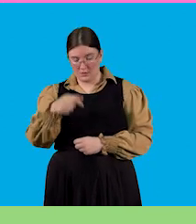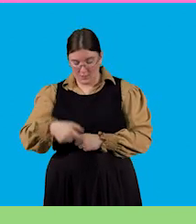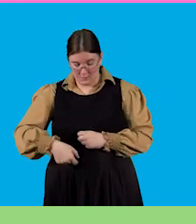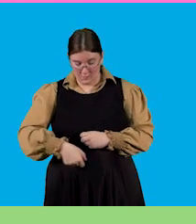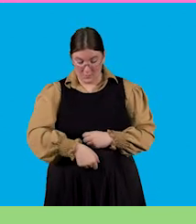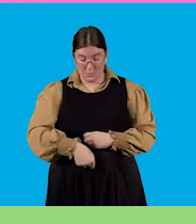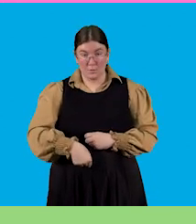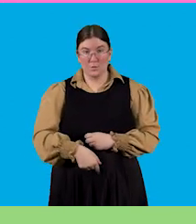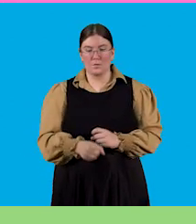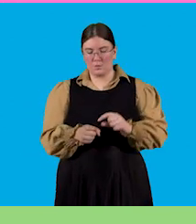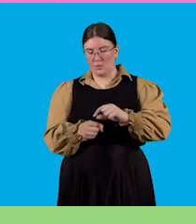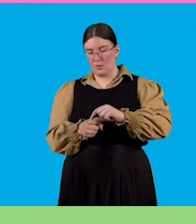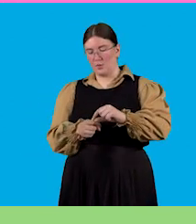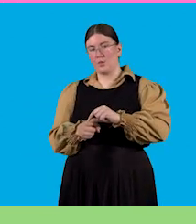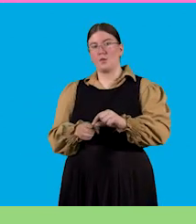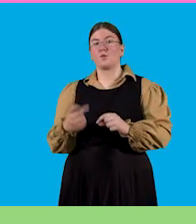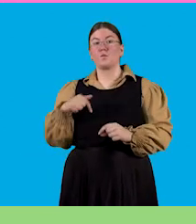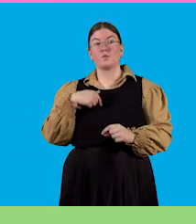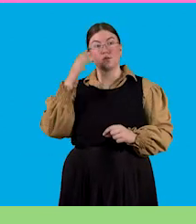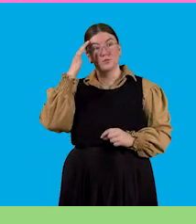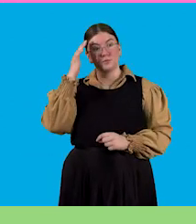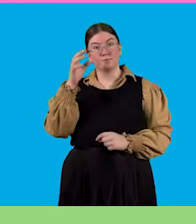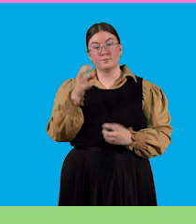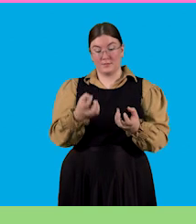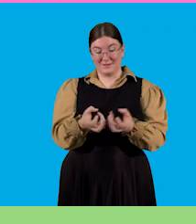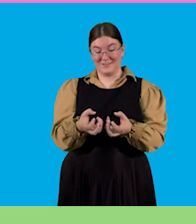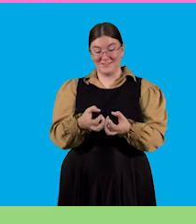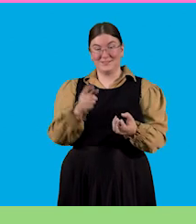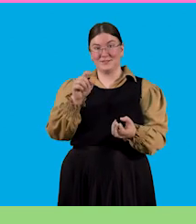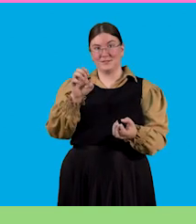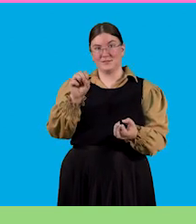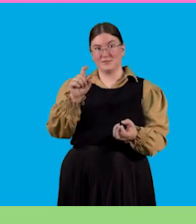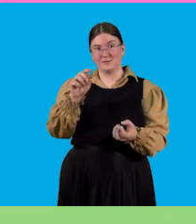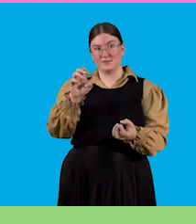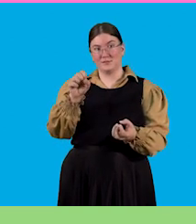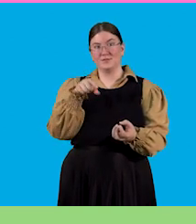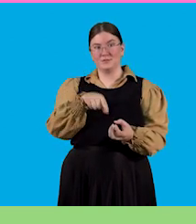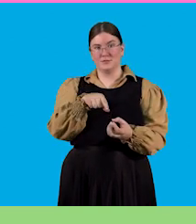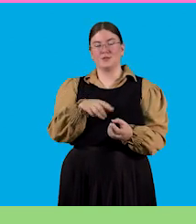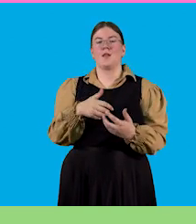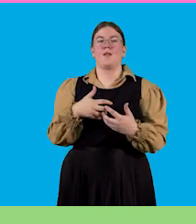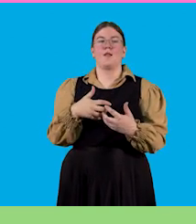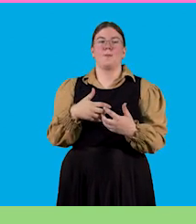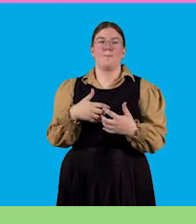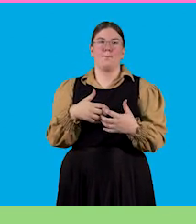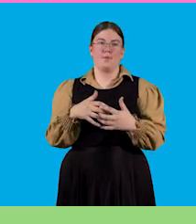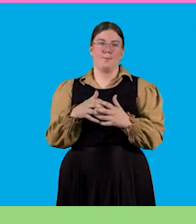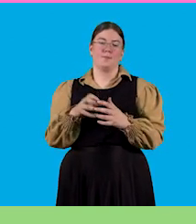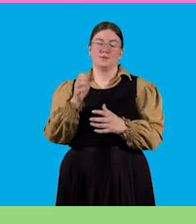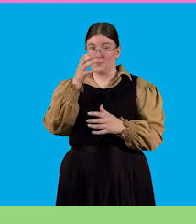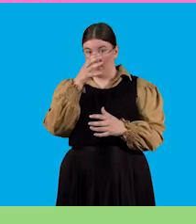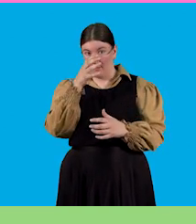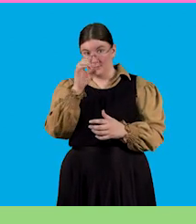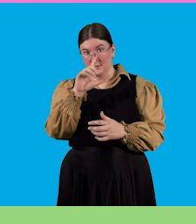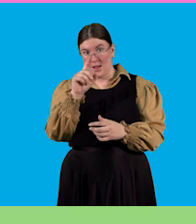a duct. We know testes is a structure or an organ that helps produce, or where sperm cells